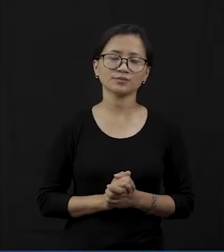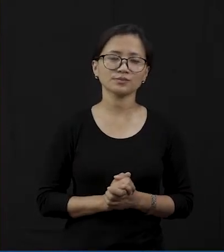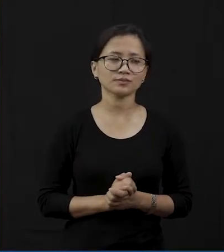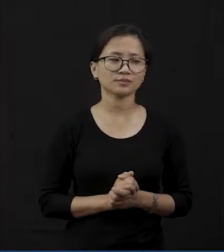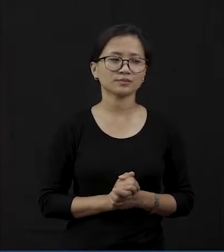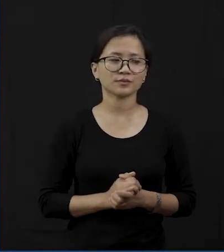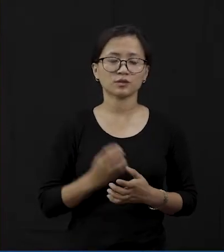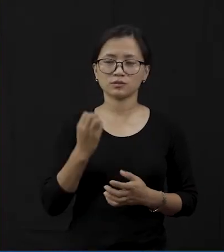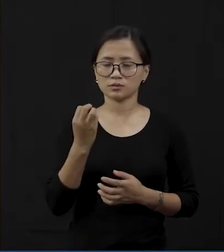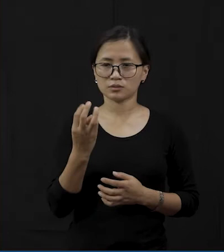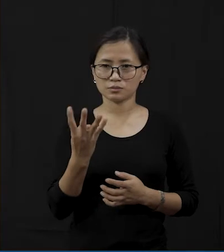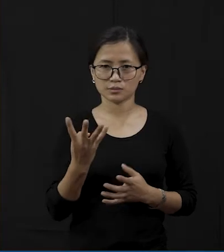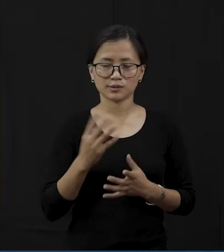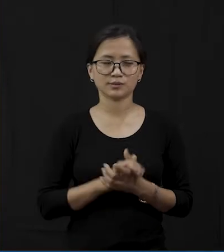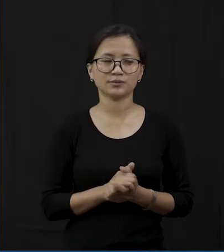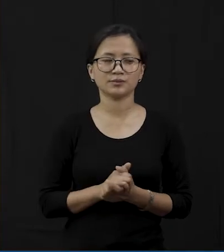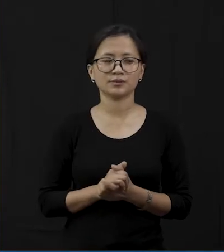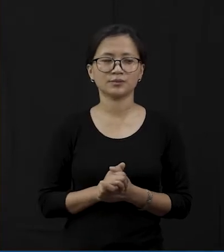Now the numbers